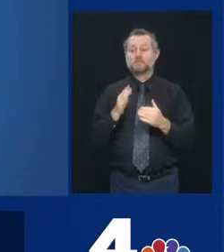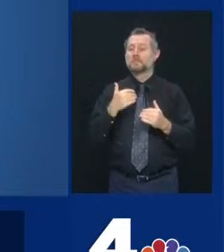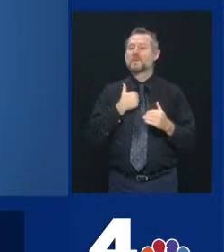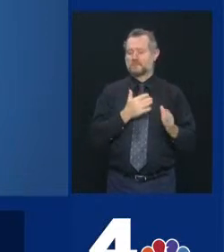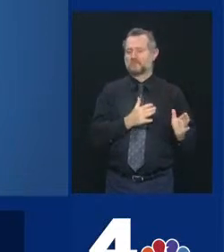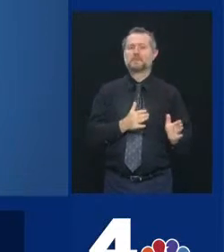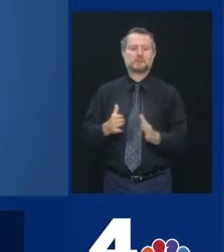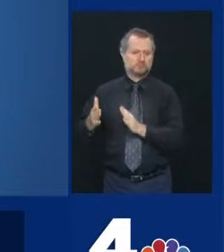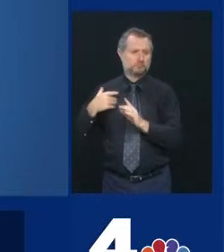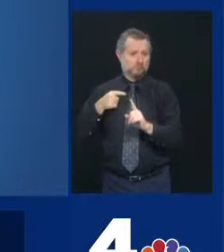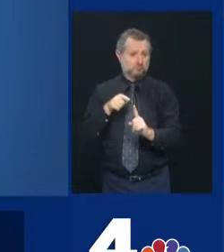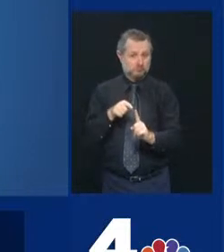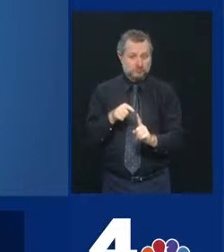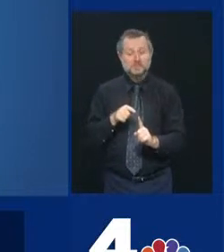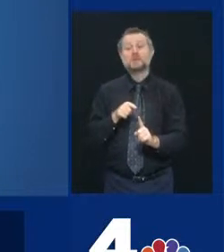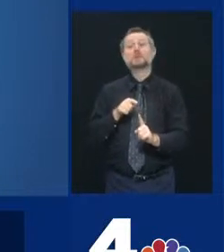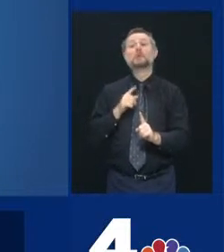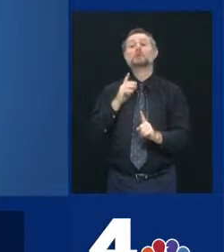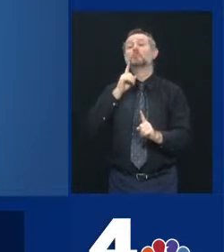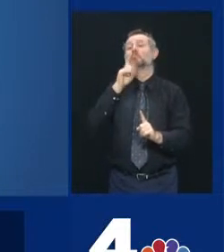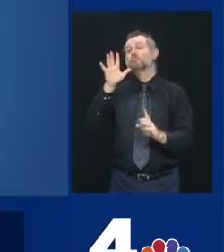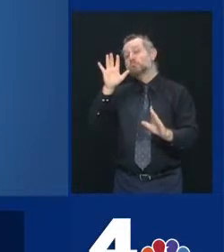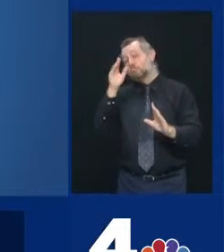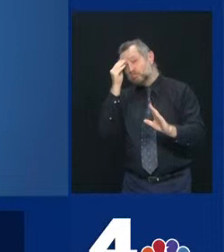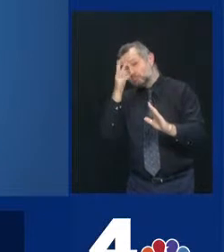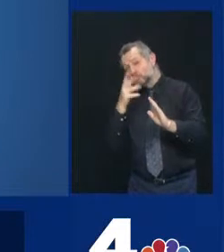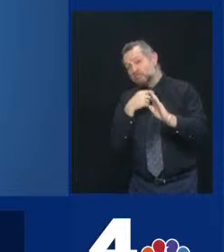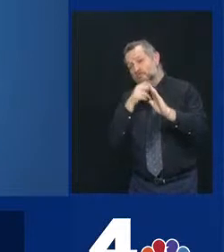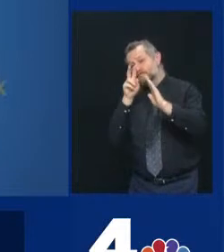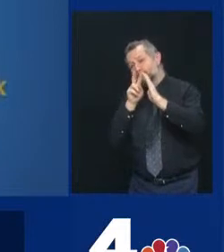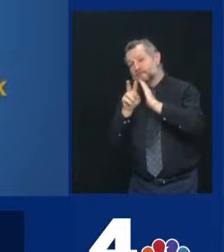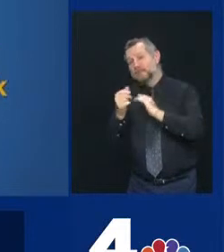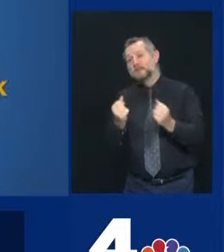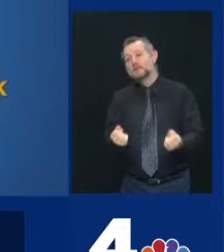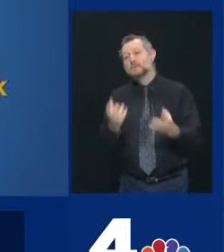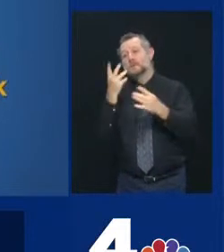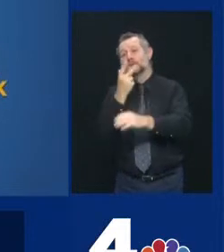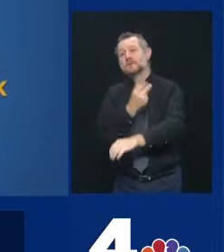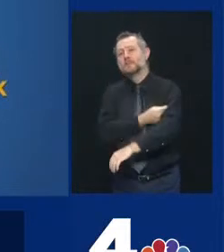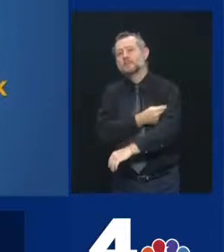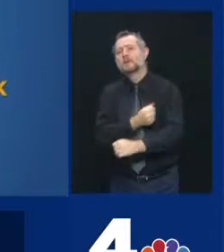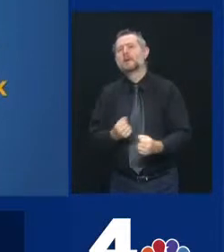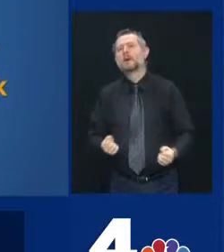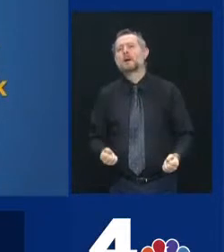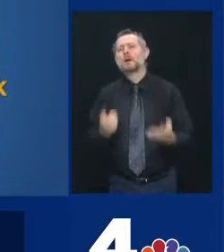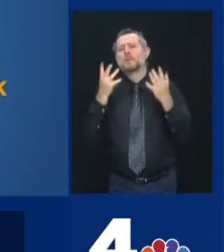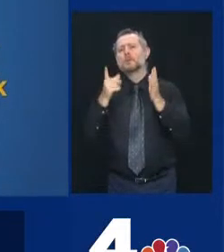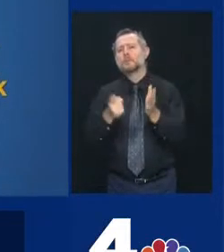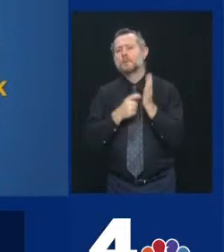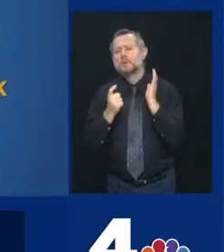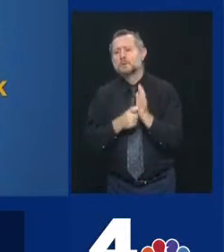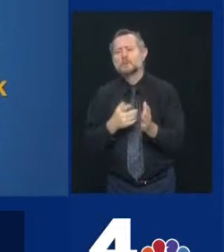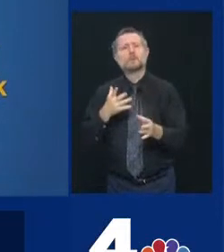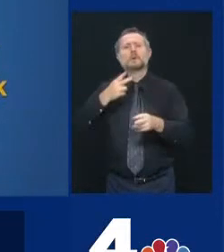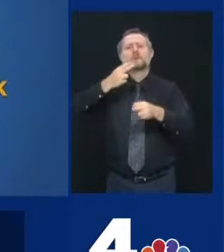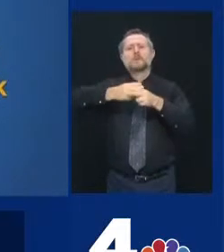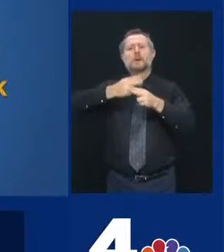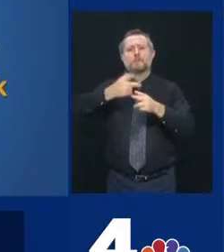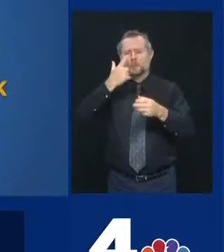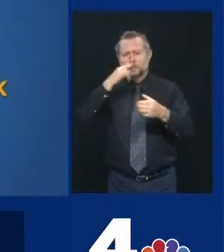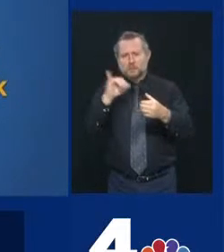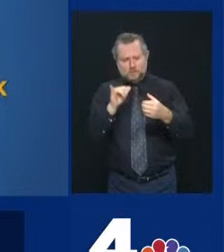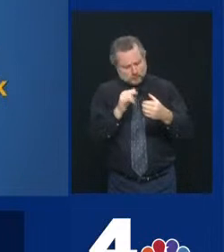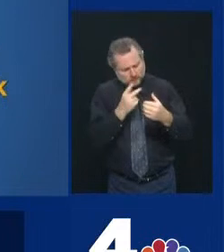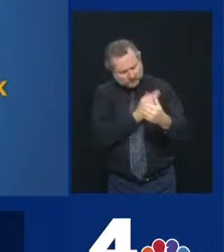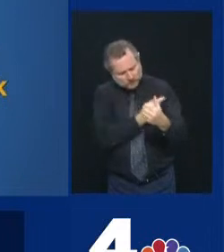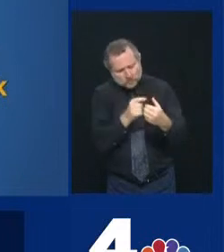many presumptions. We don't really know how many doses we're going to get. We don't know what vaccine we're going to get. We don't know when we're going